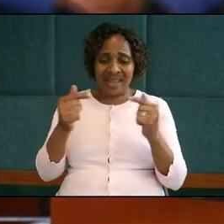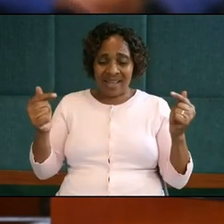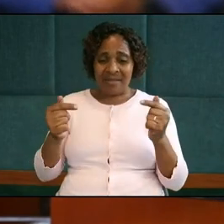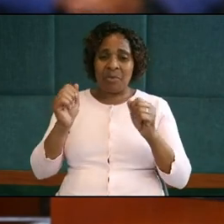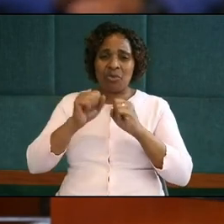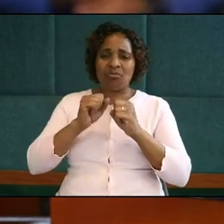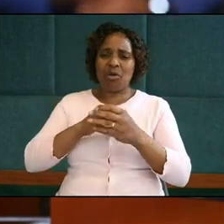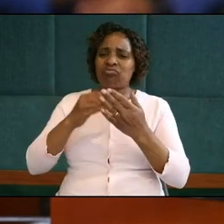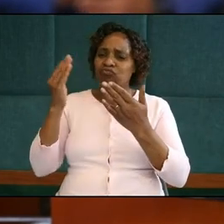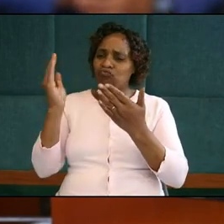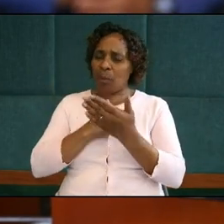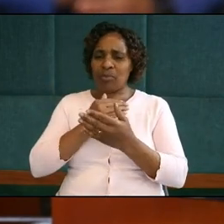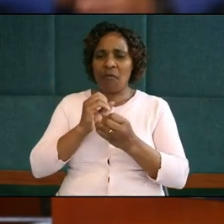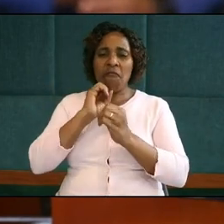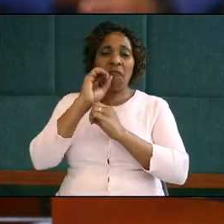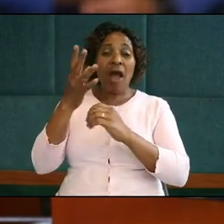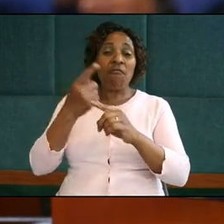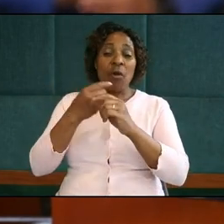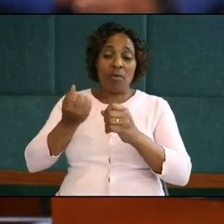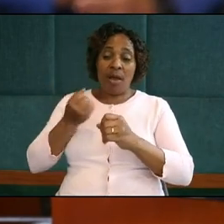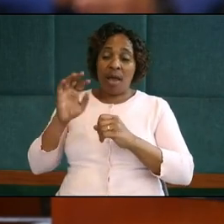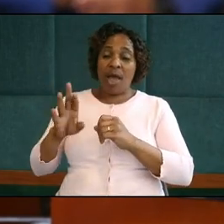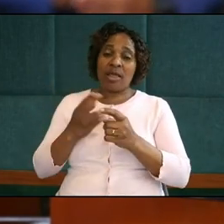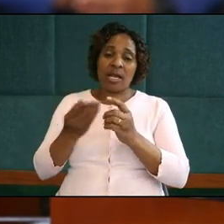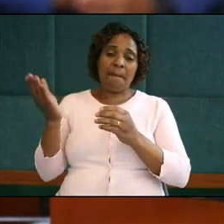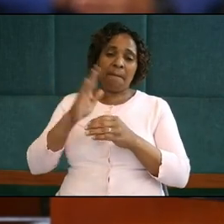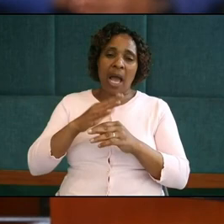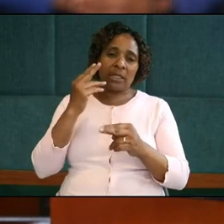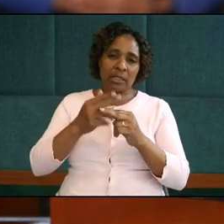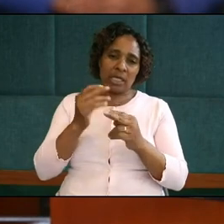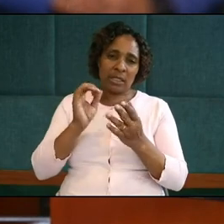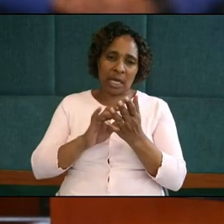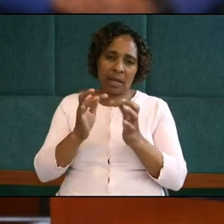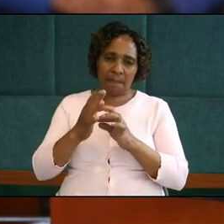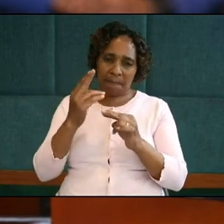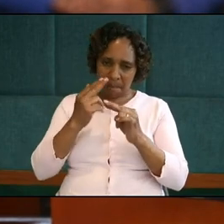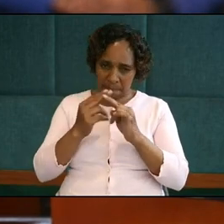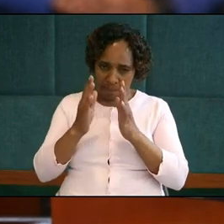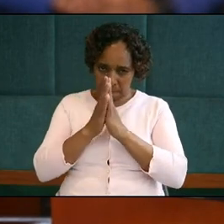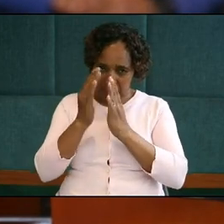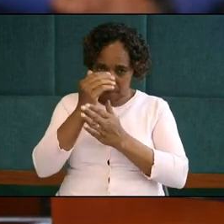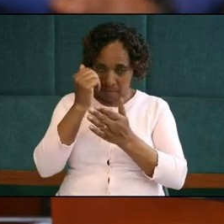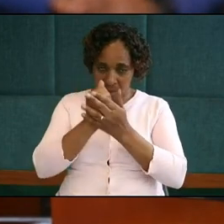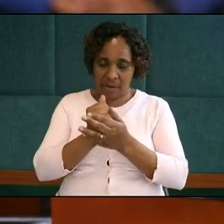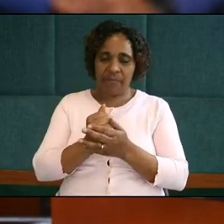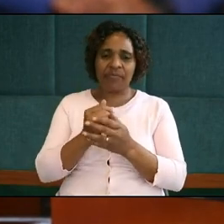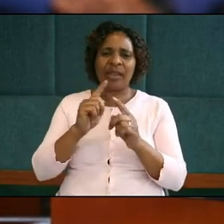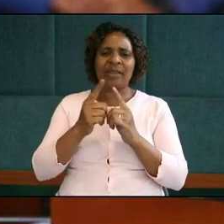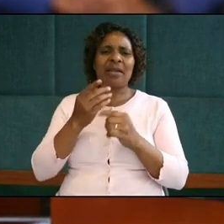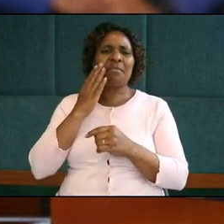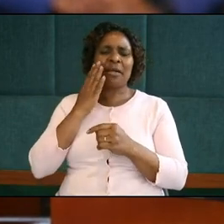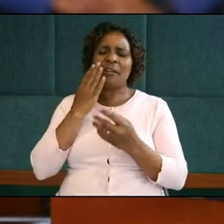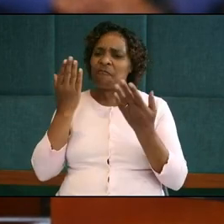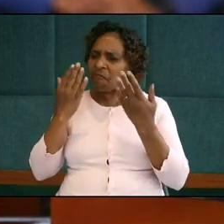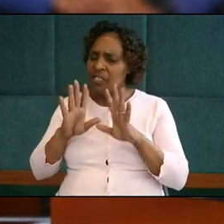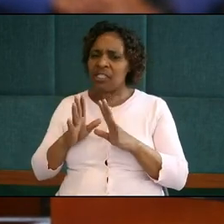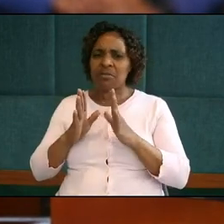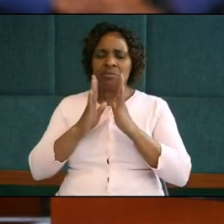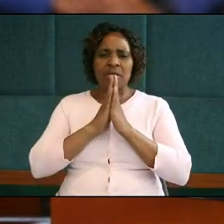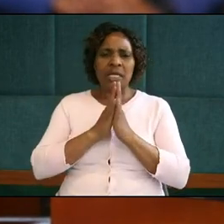be sent far away from her and that she will be restored in the name of Jesus, we pray. Amen." When mother finished